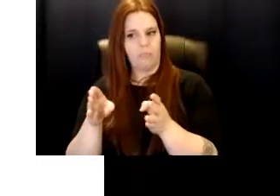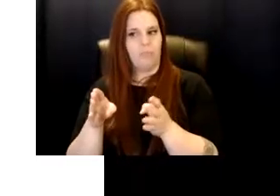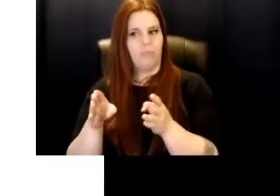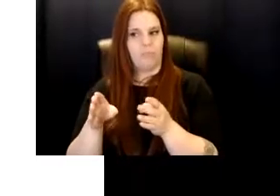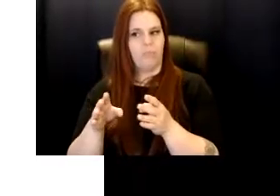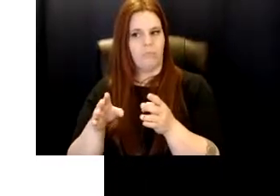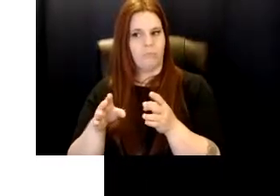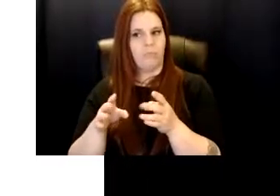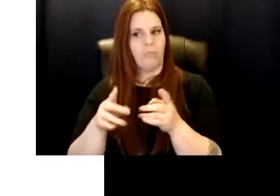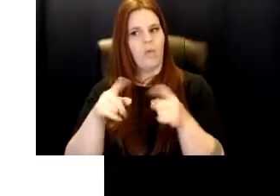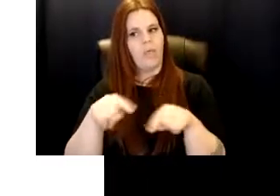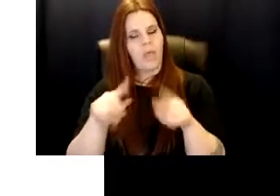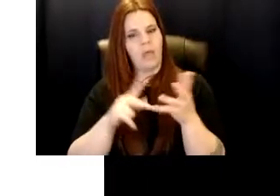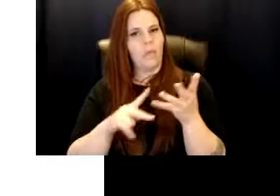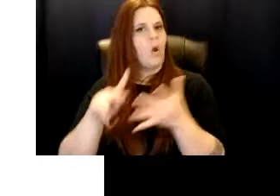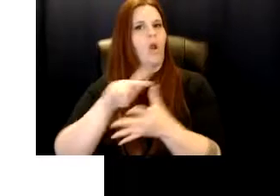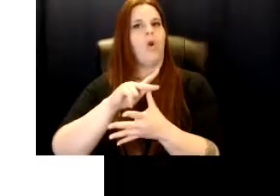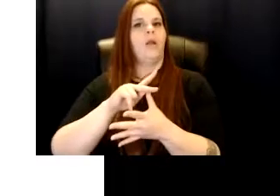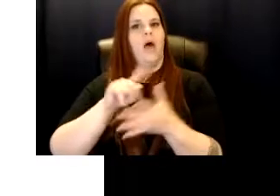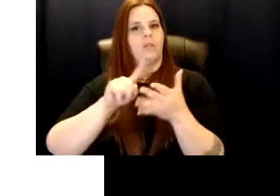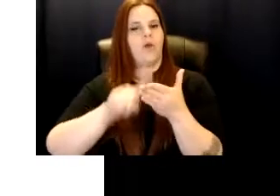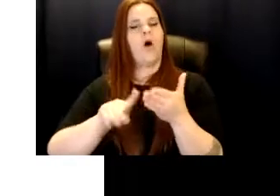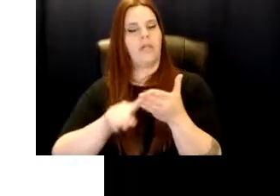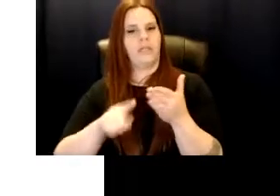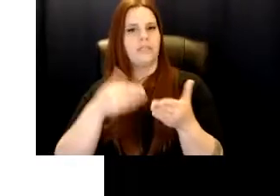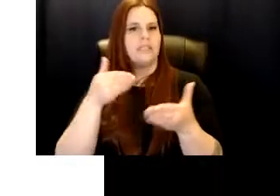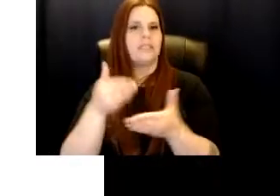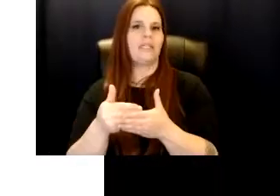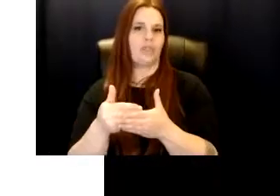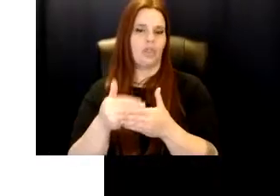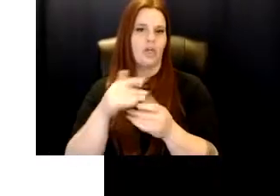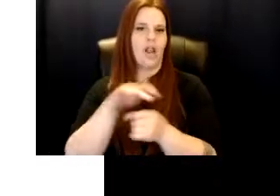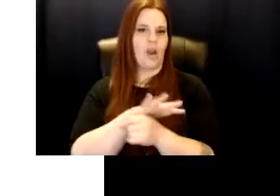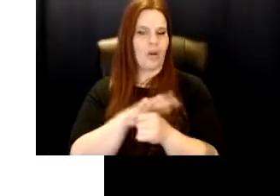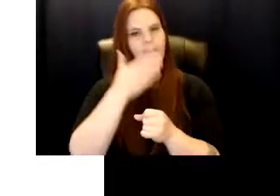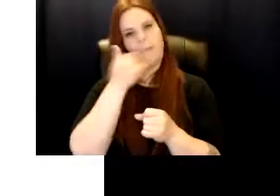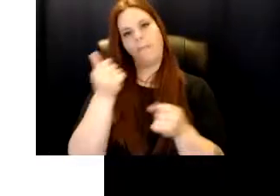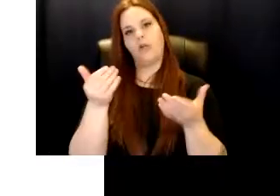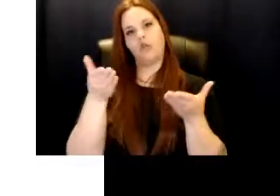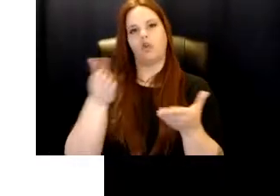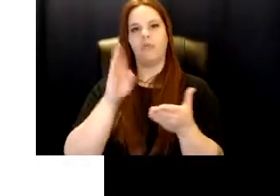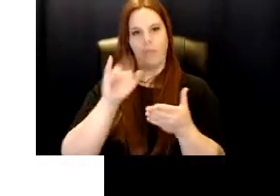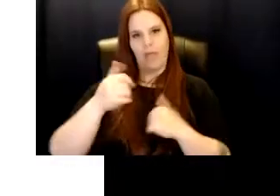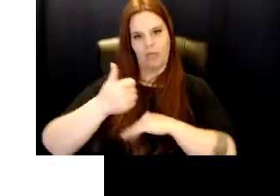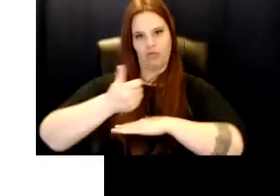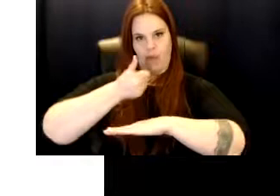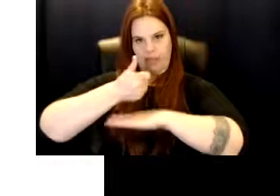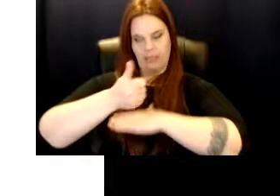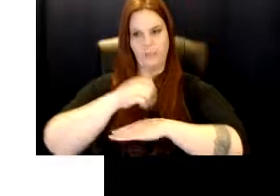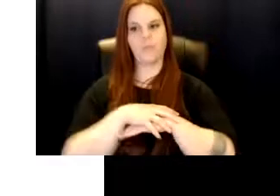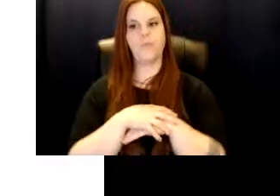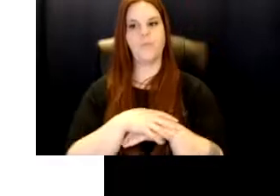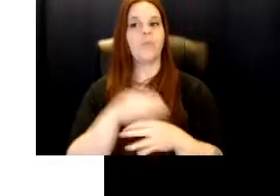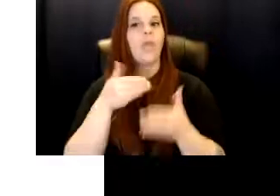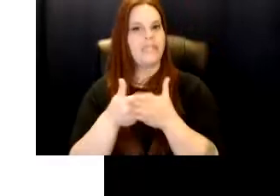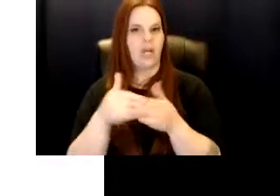they prioritize audits near areas that are served by transit and near areas